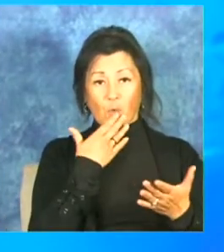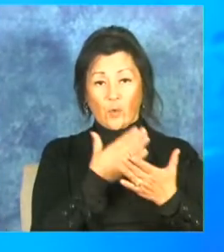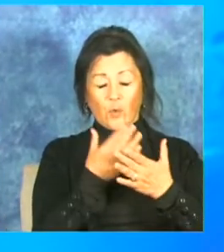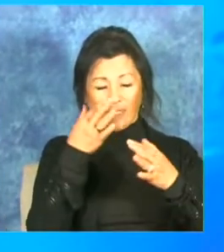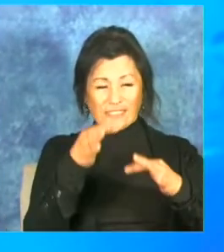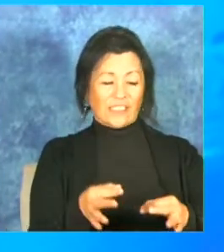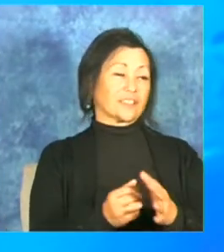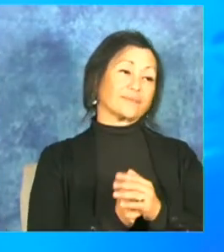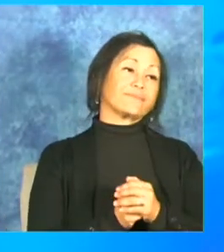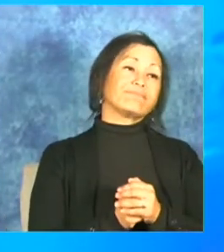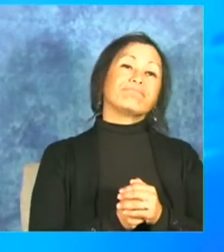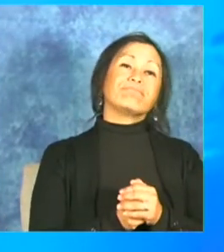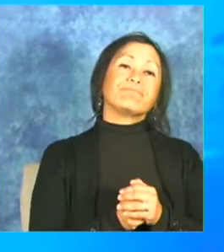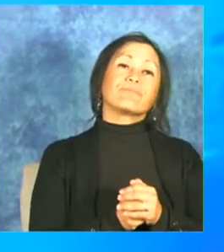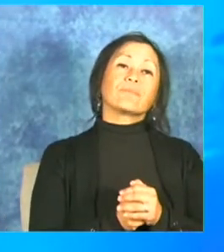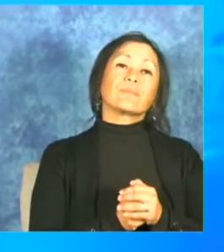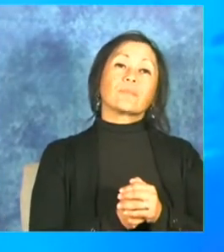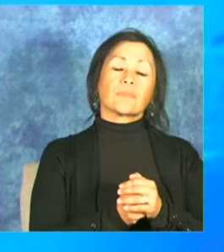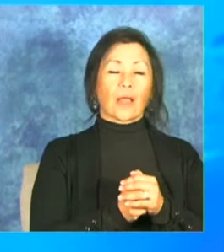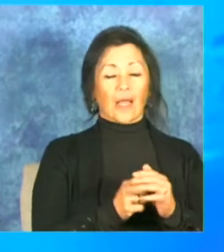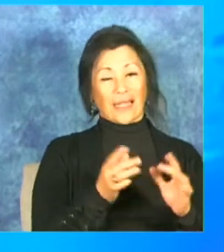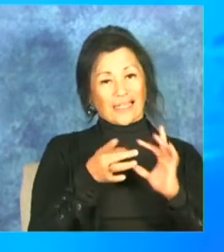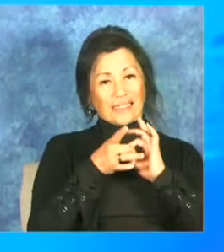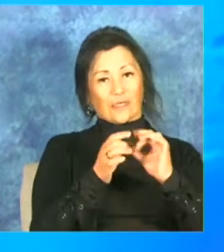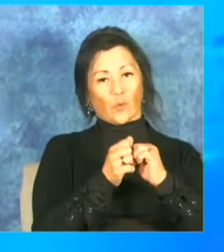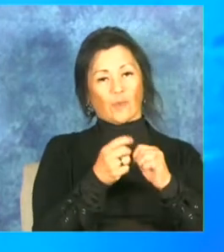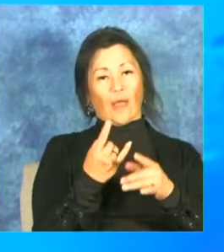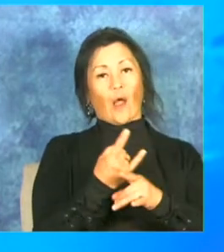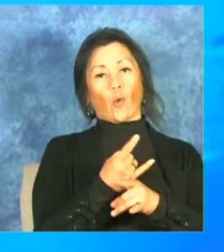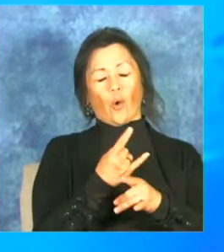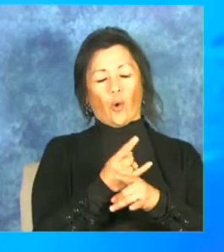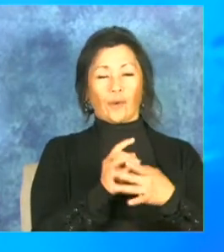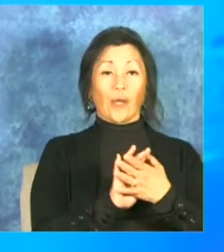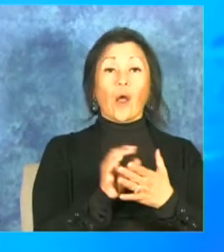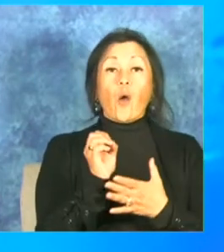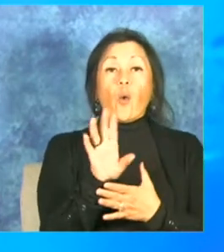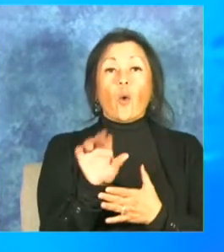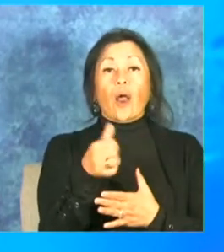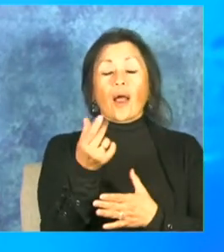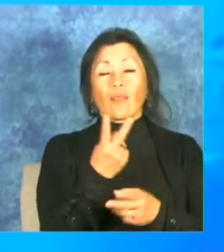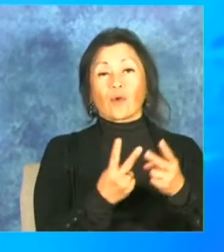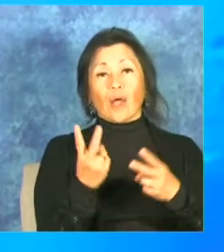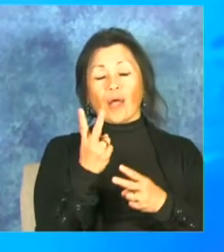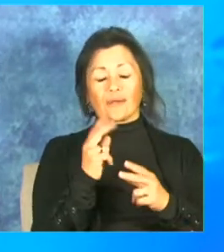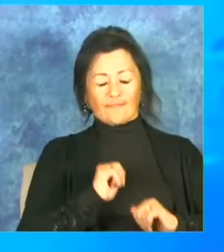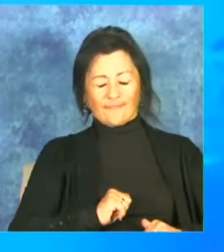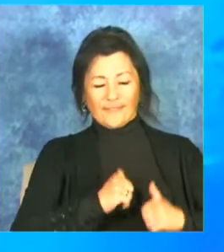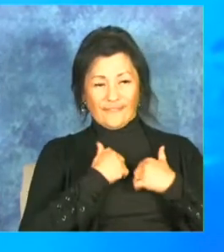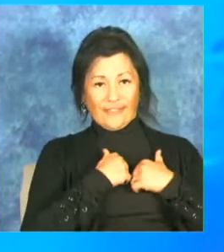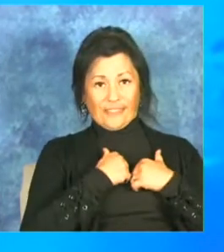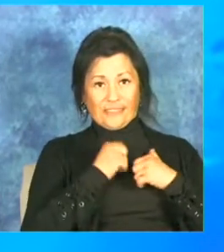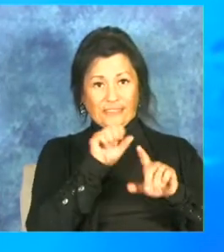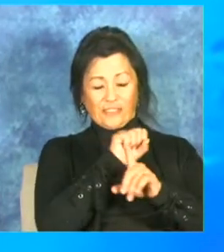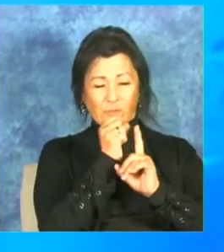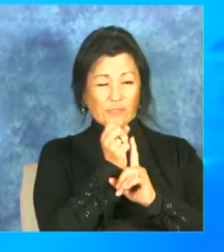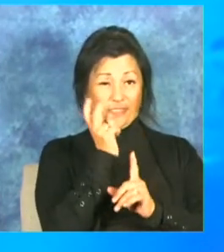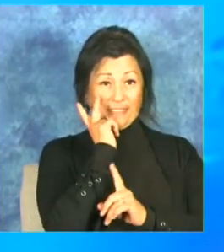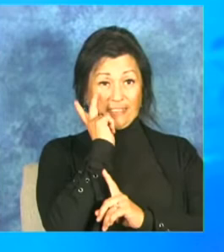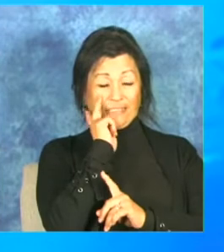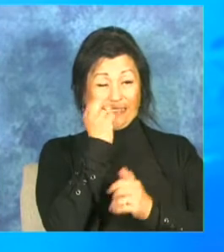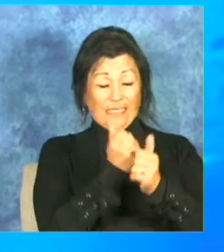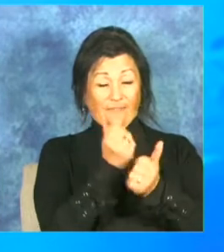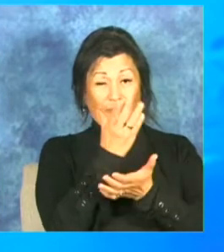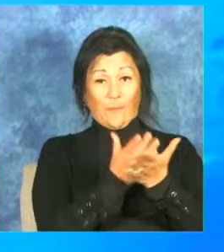decisions, primarily related to alcohol or other kinds of living. And you see it in